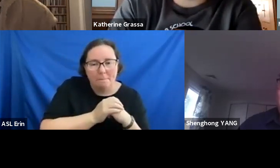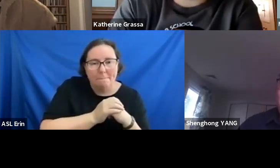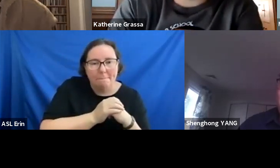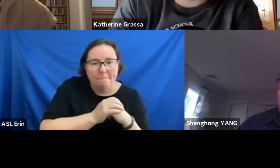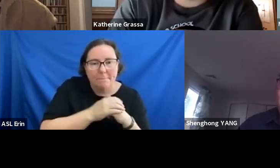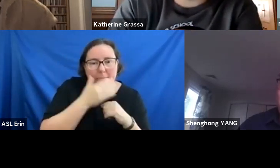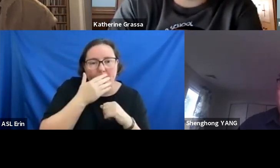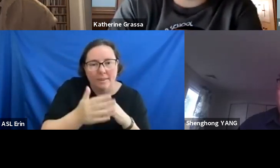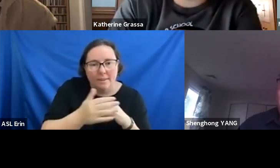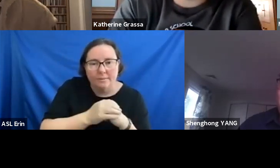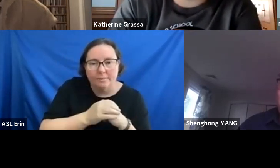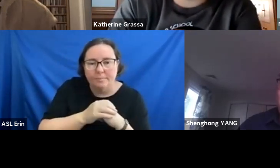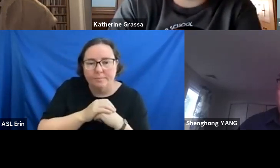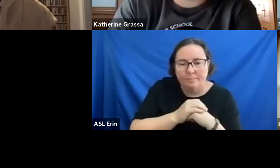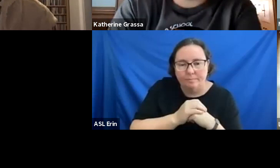Thank you.